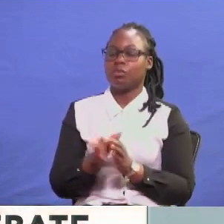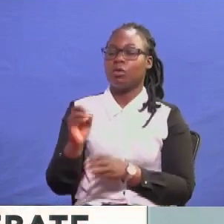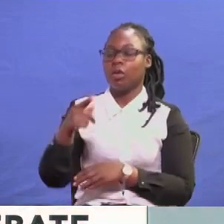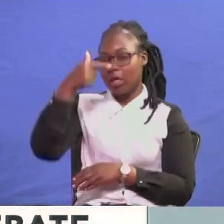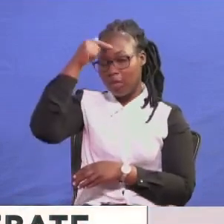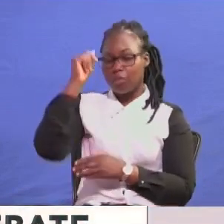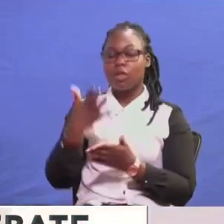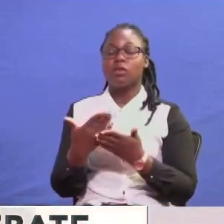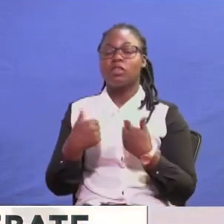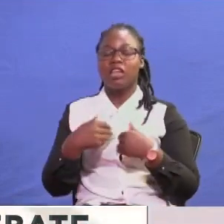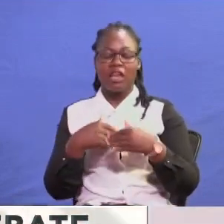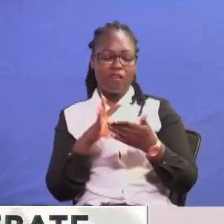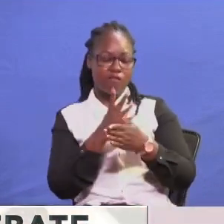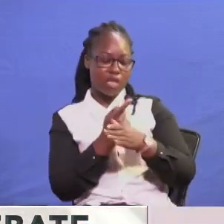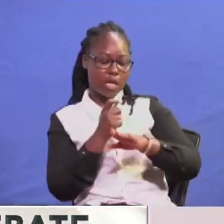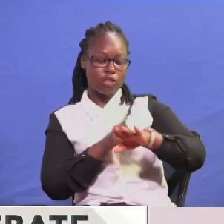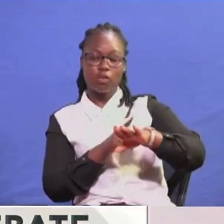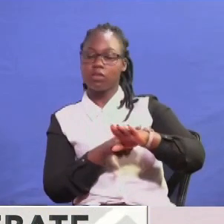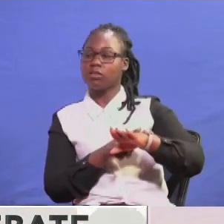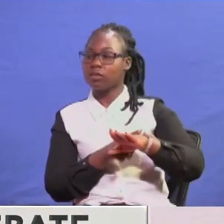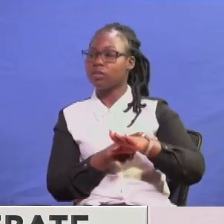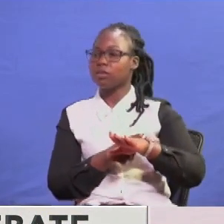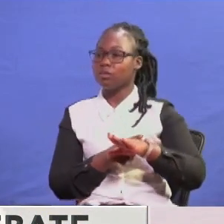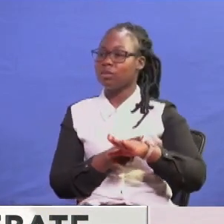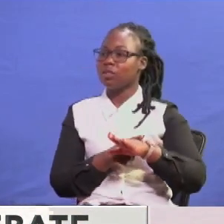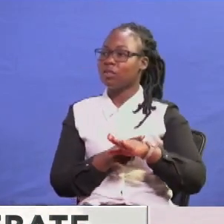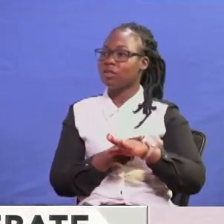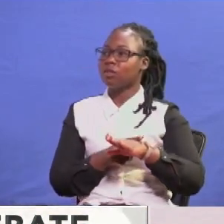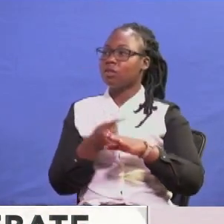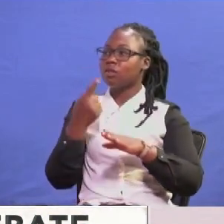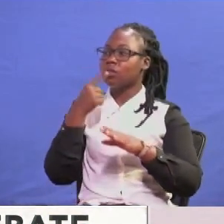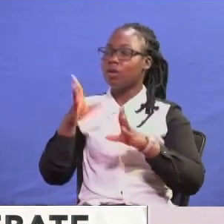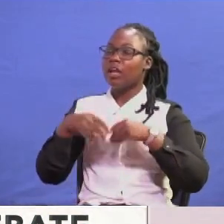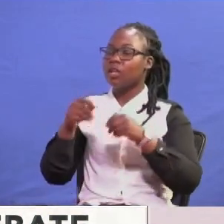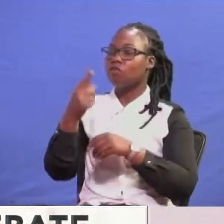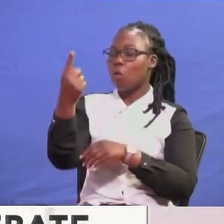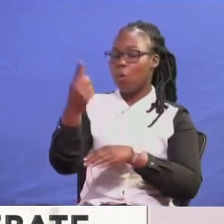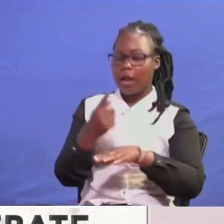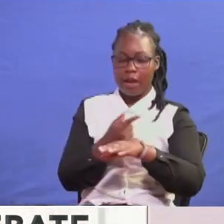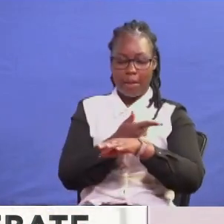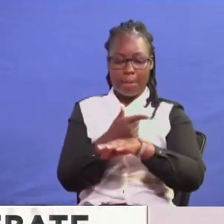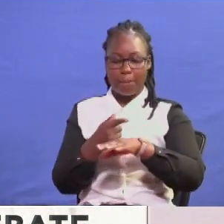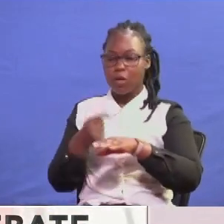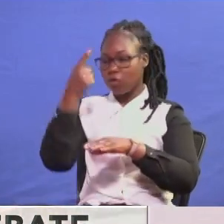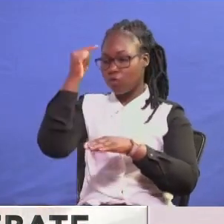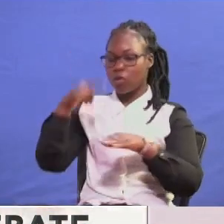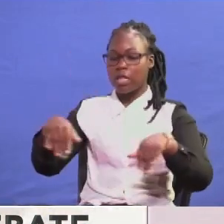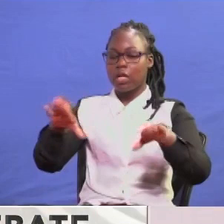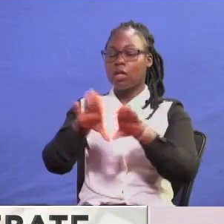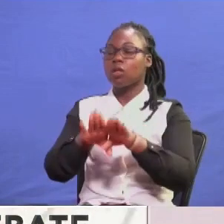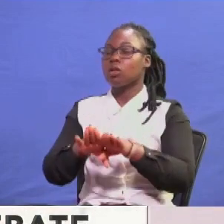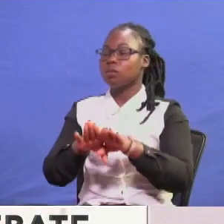we are running out of time, and actually we are out of time, to be Okay. precise. So I'll give you just 1 minute for your closing remark, and of